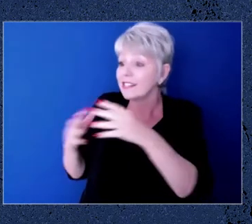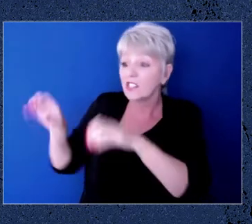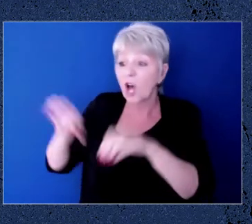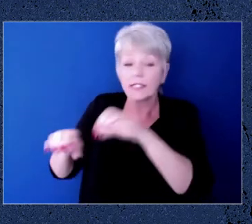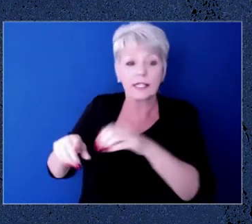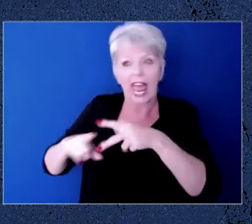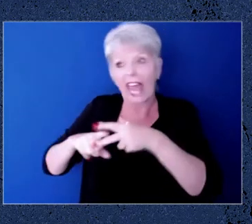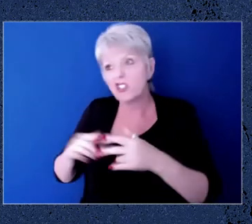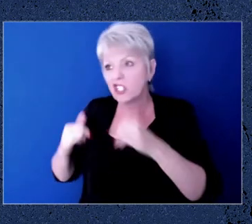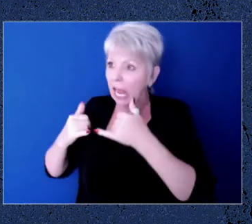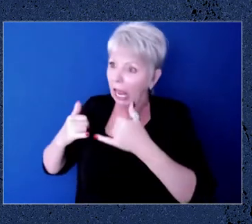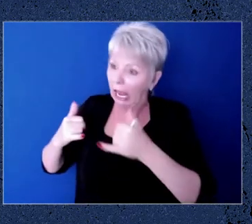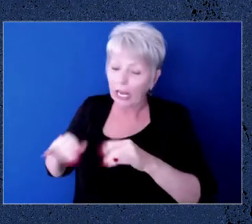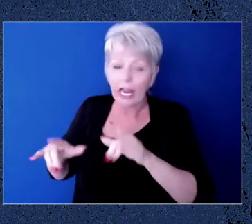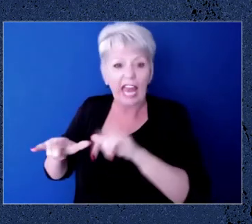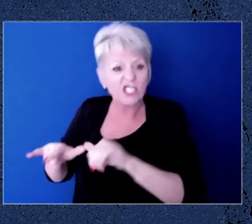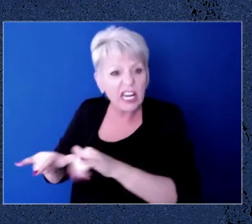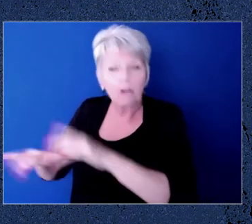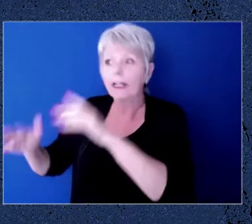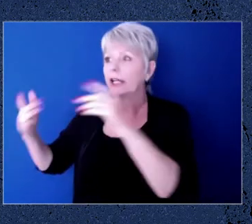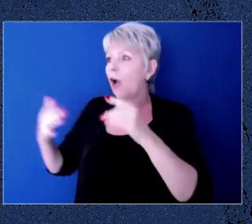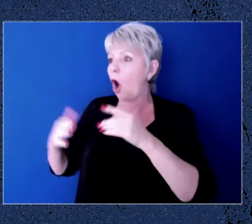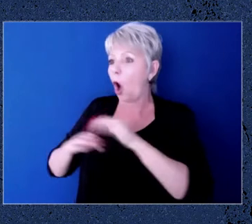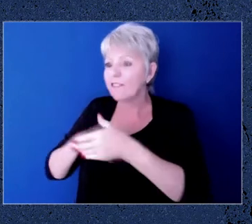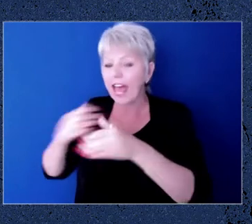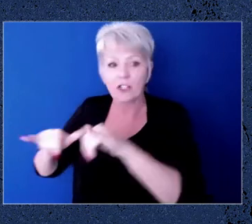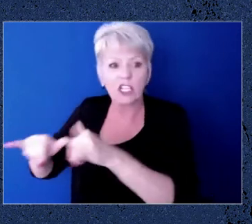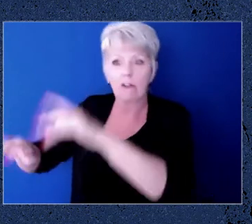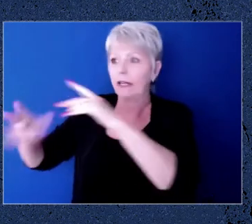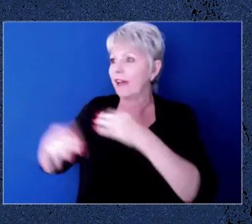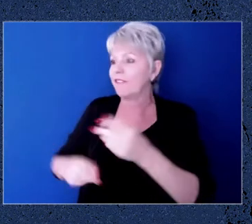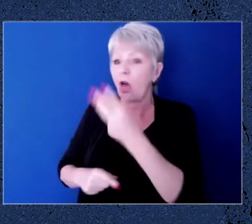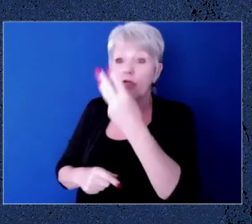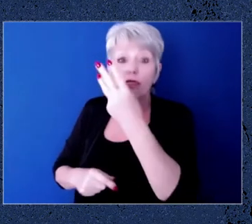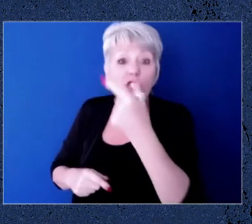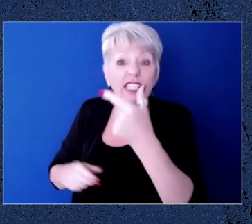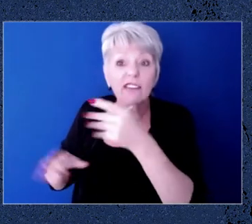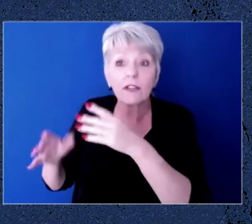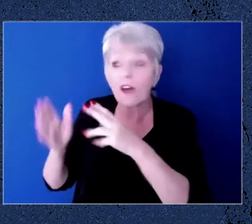and making the biggest, brightest. You know, we've got 57 versions of mobile phones.